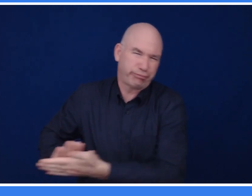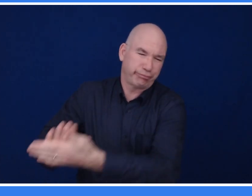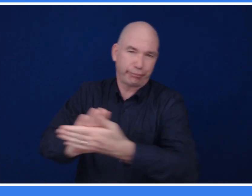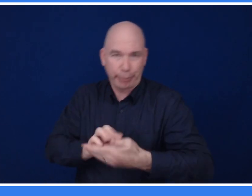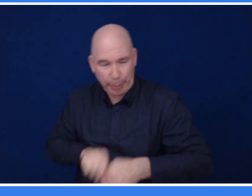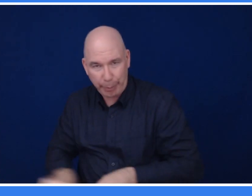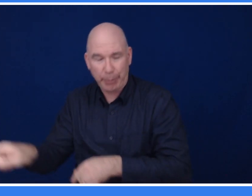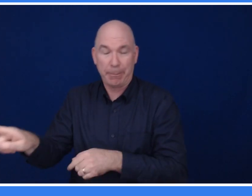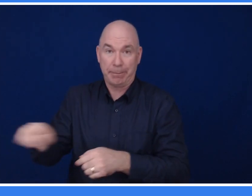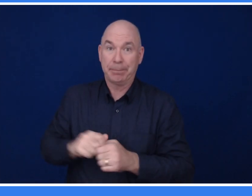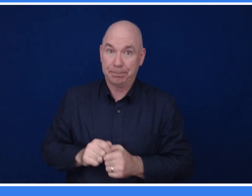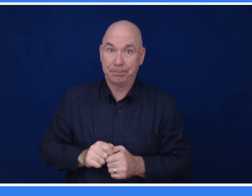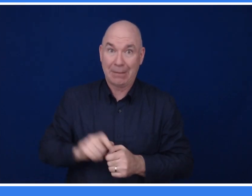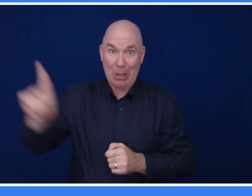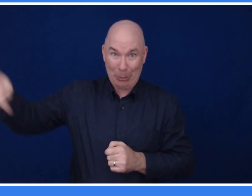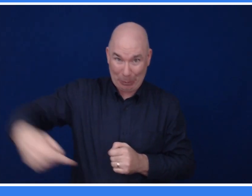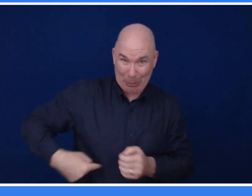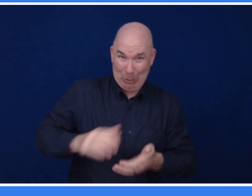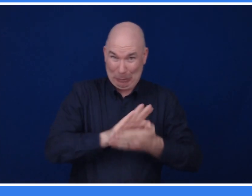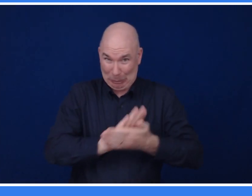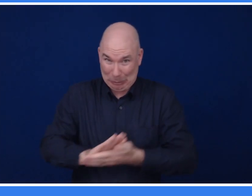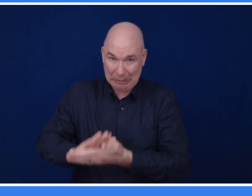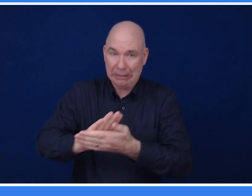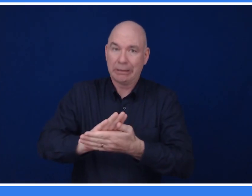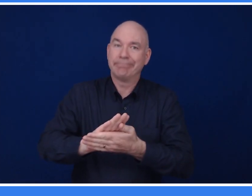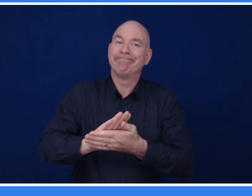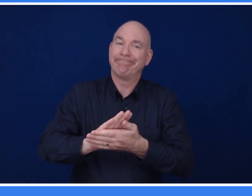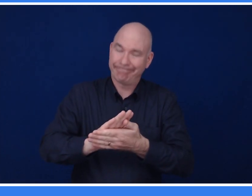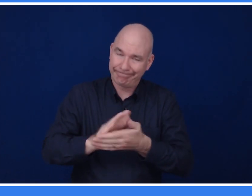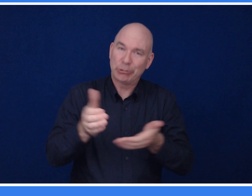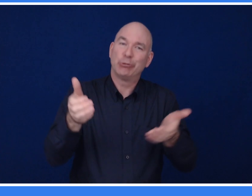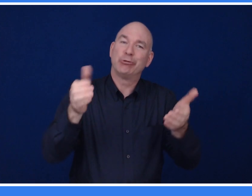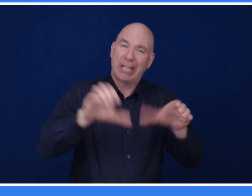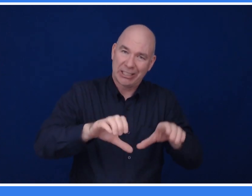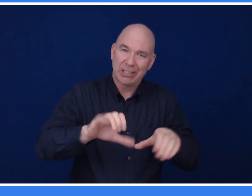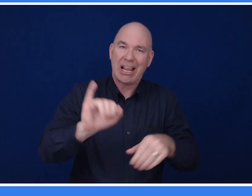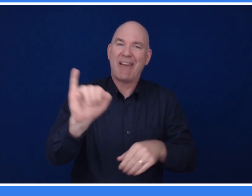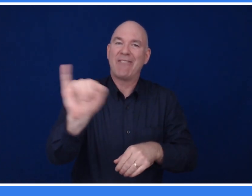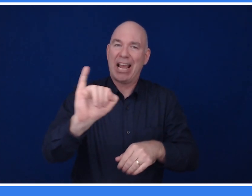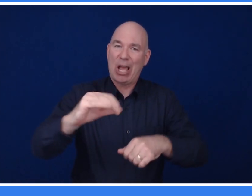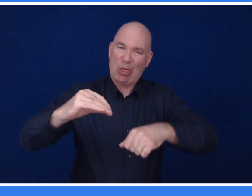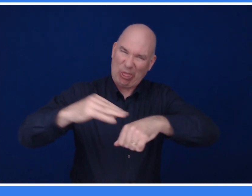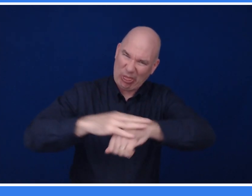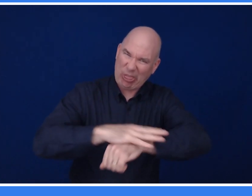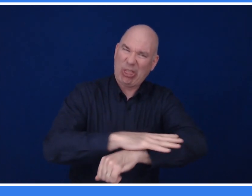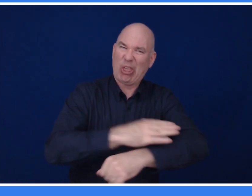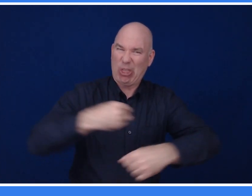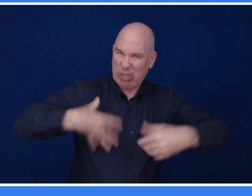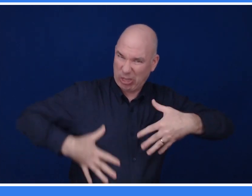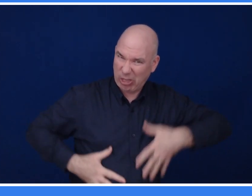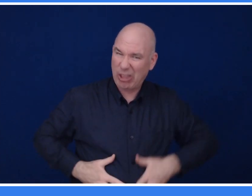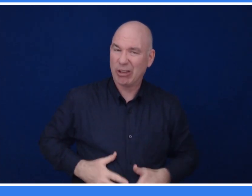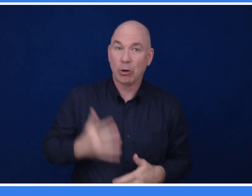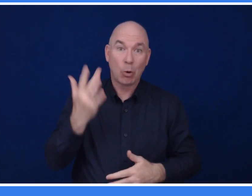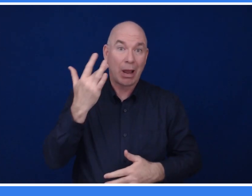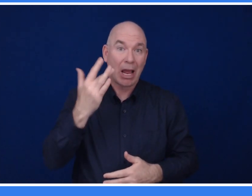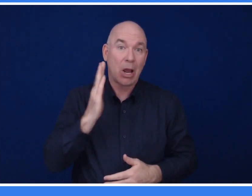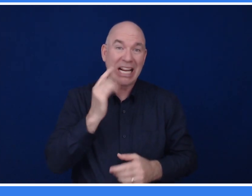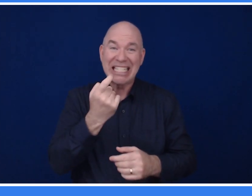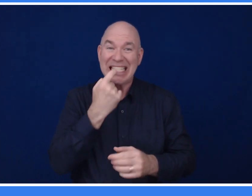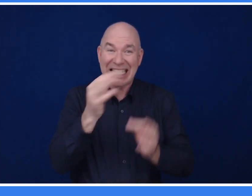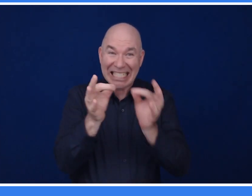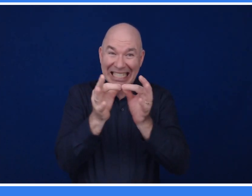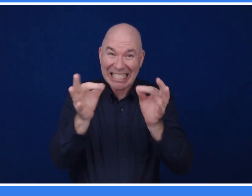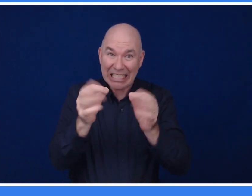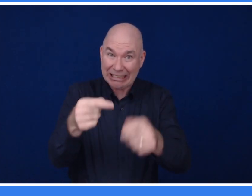Dialysis treatment puts patients at higher risk for serious infections because it requires frequent access to the bloodstream using